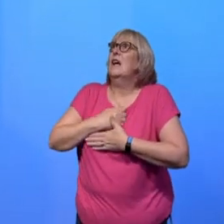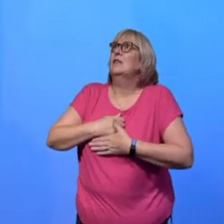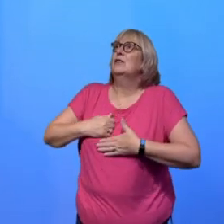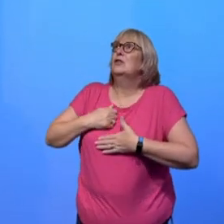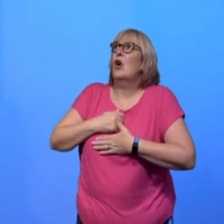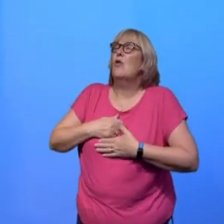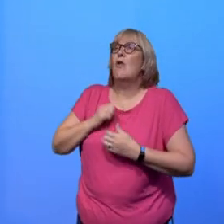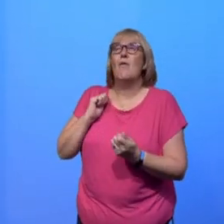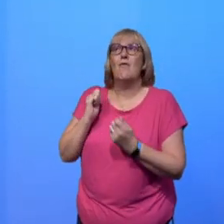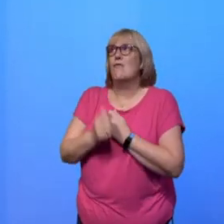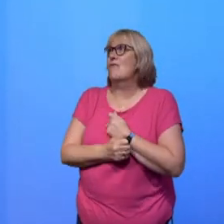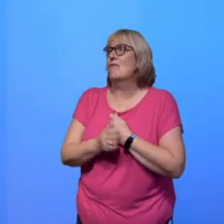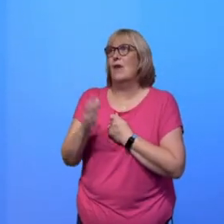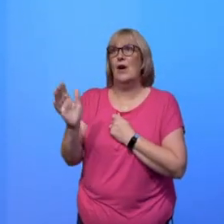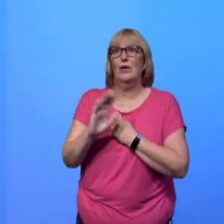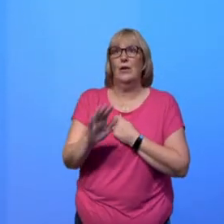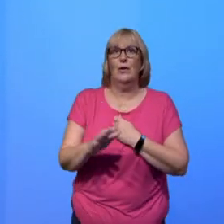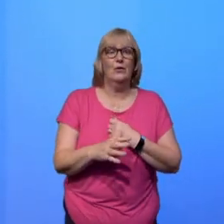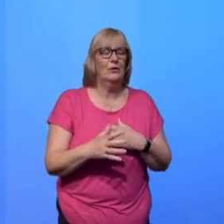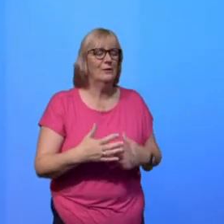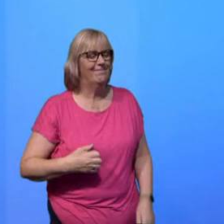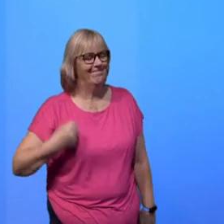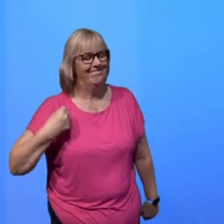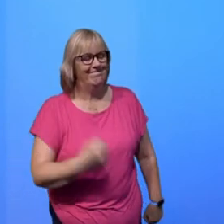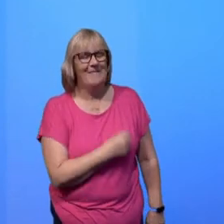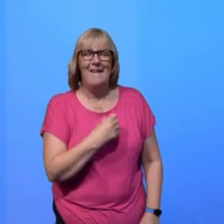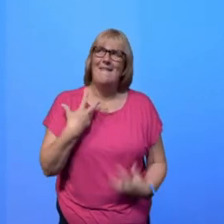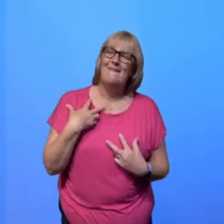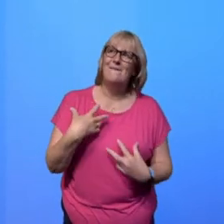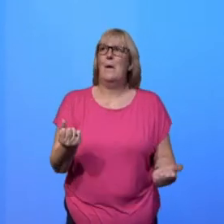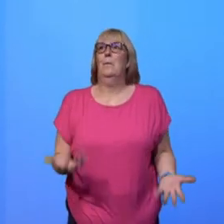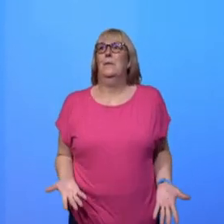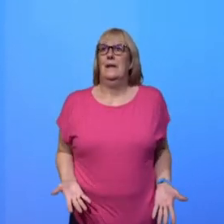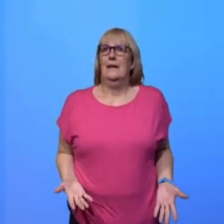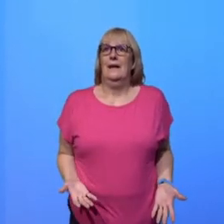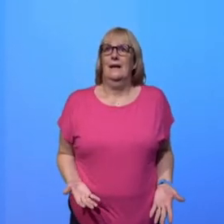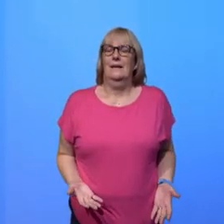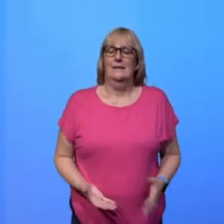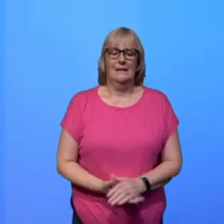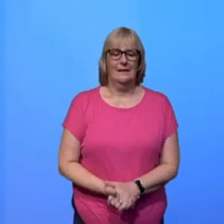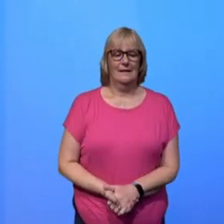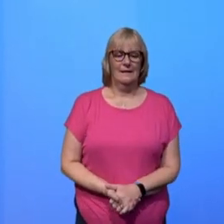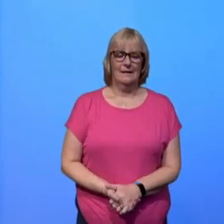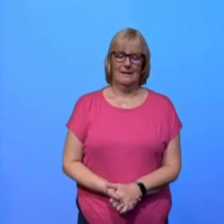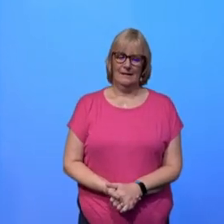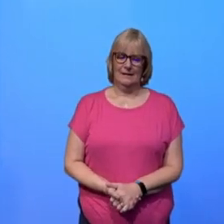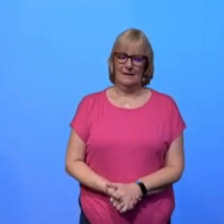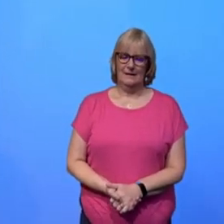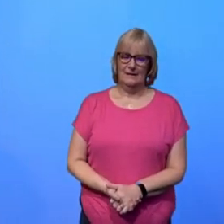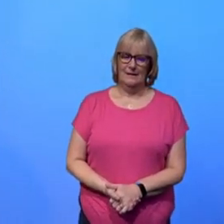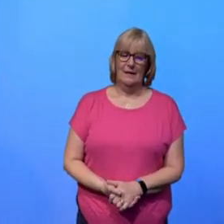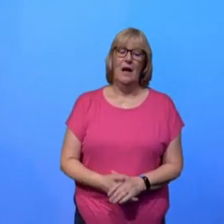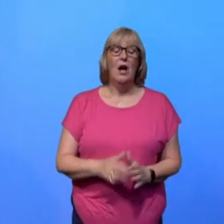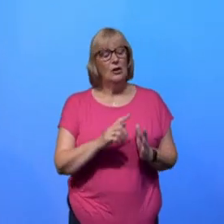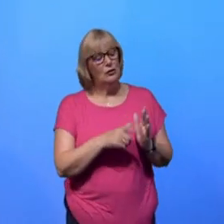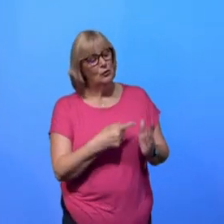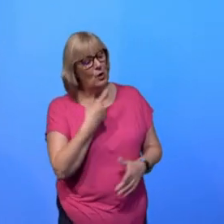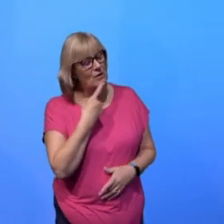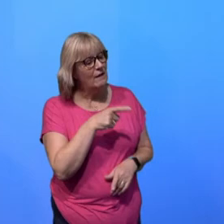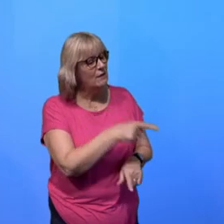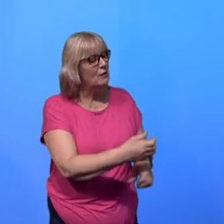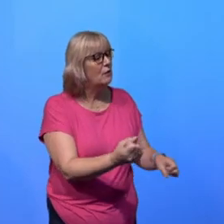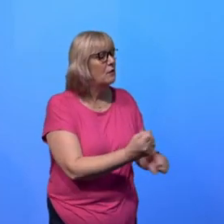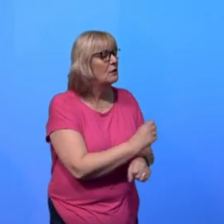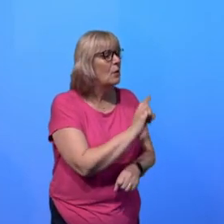discovery. This isn't the prodigal son. Father, I've sinned against heaven and against you. I'm not worthy to be called your son. Verse 19, Joshua says, tell me what you've